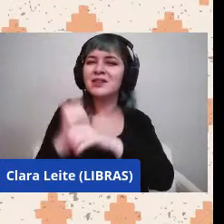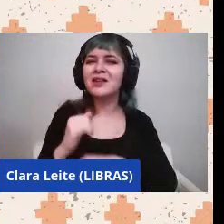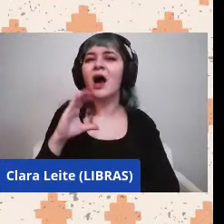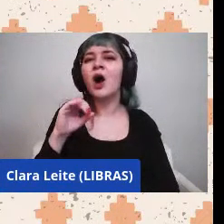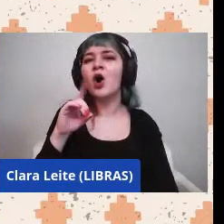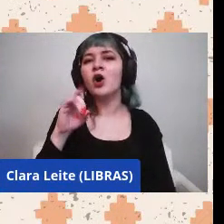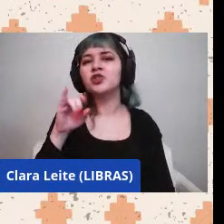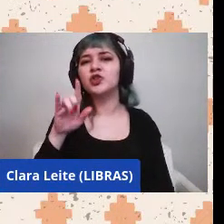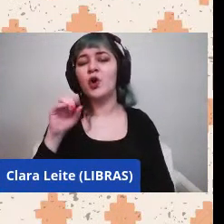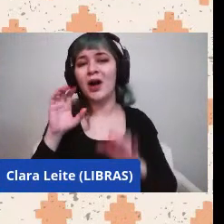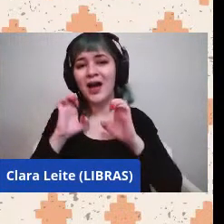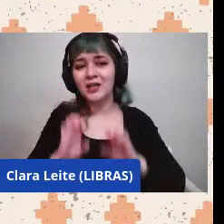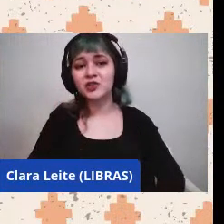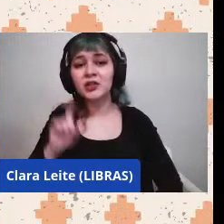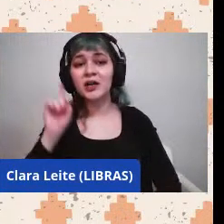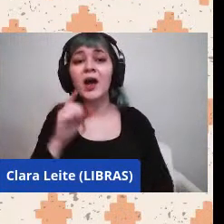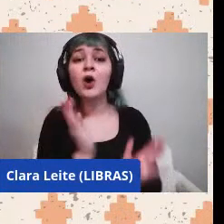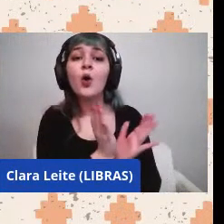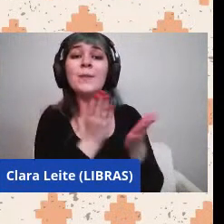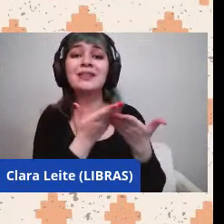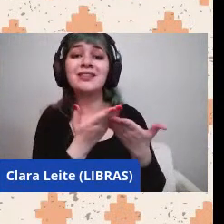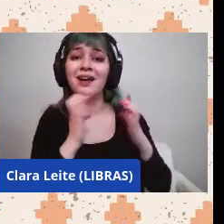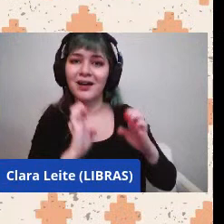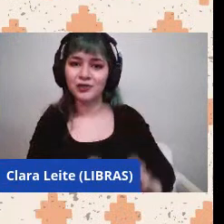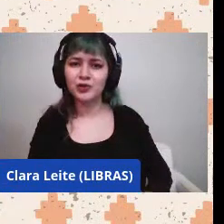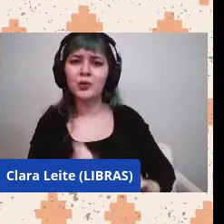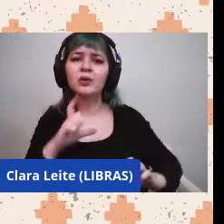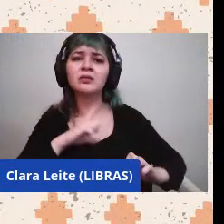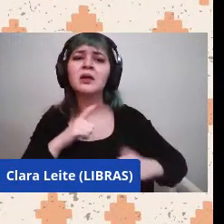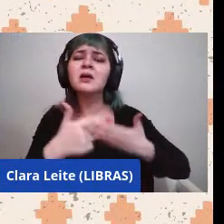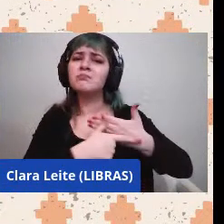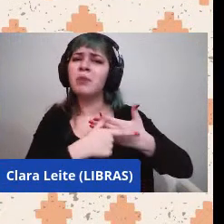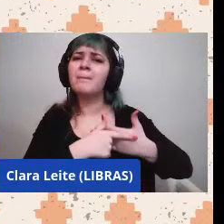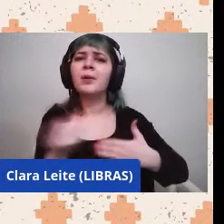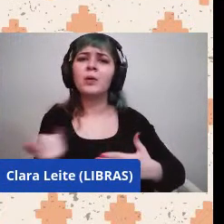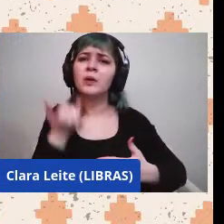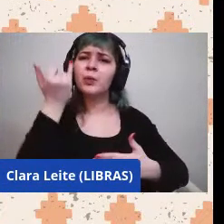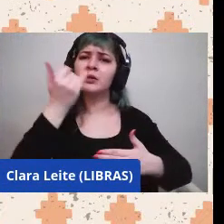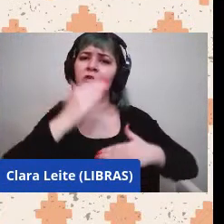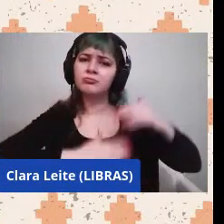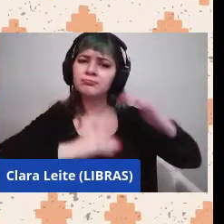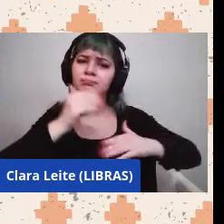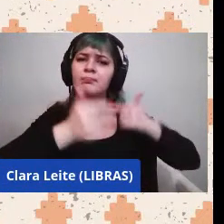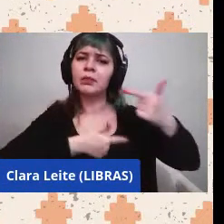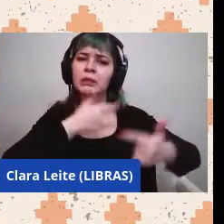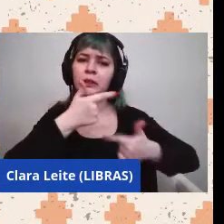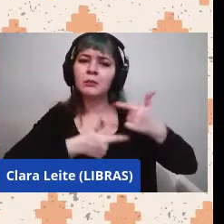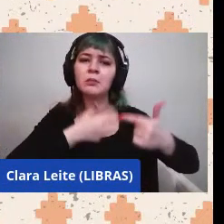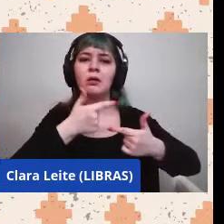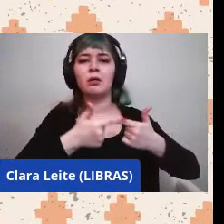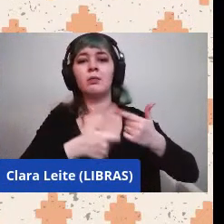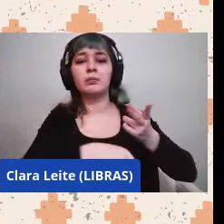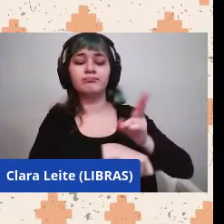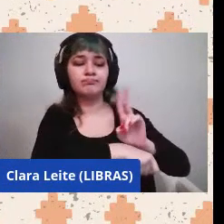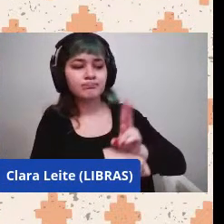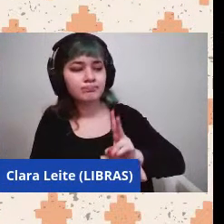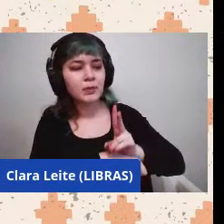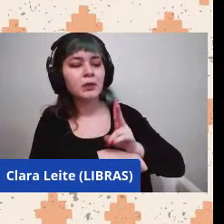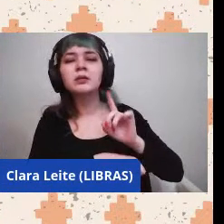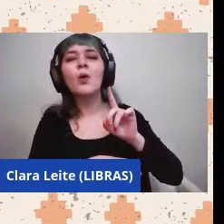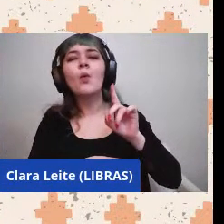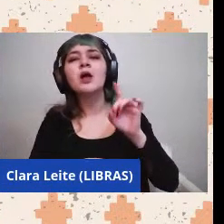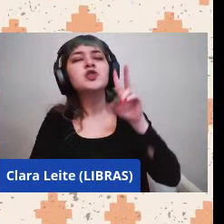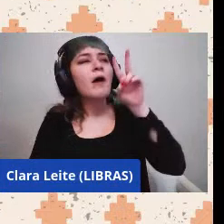is an ethics committee that plays a very lively and important role in not just oversight of